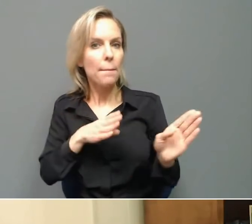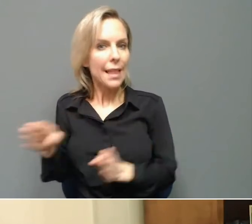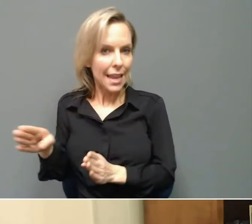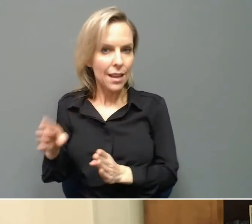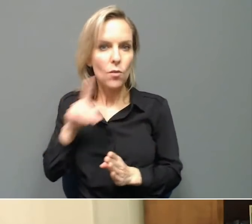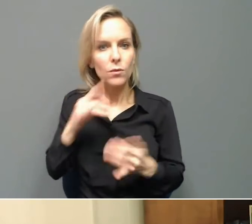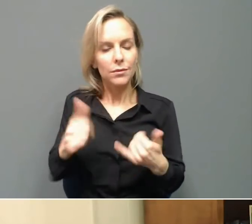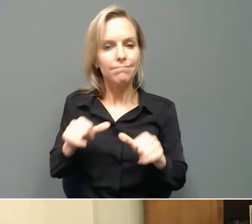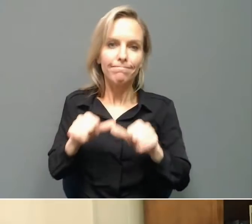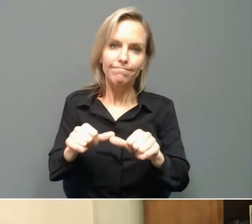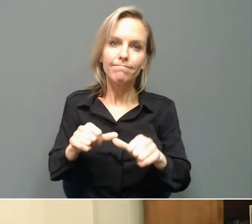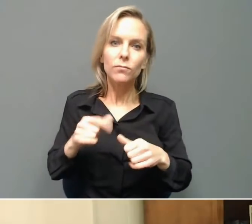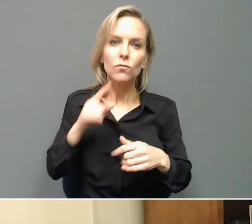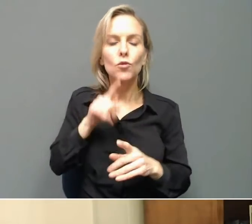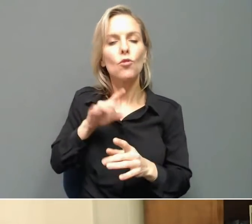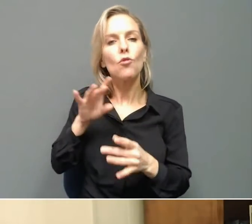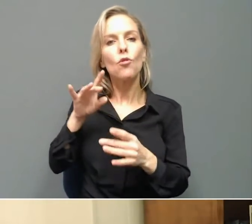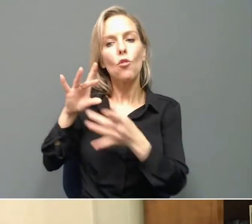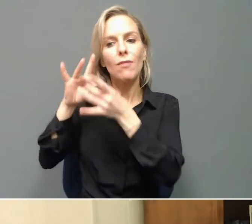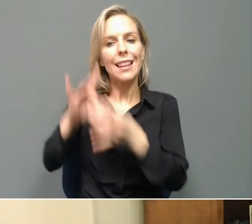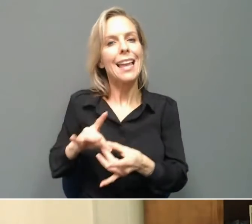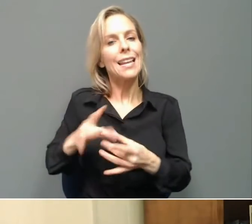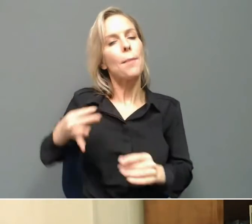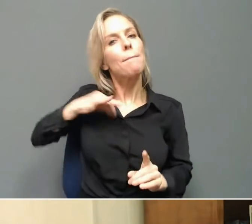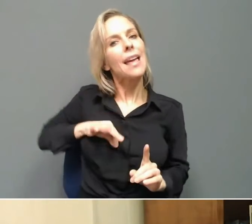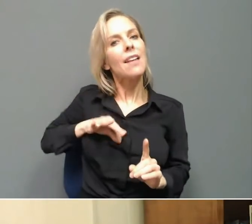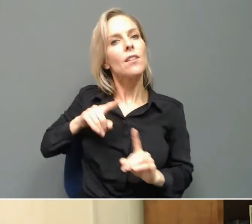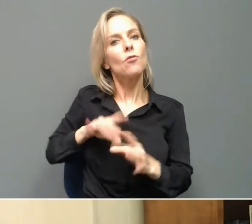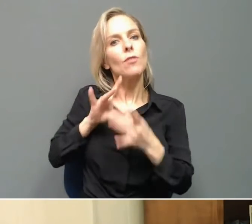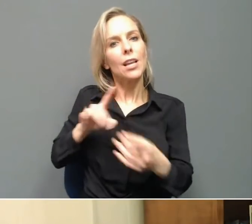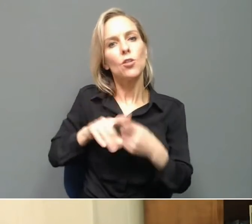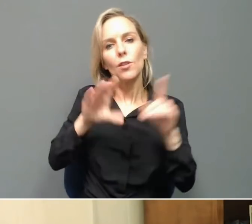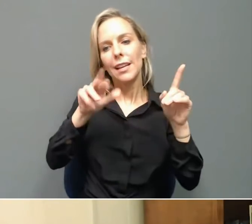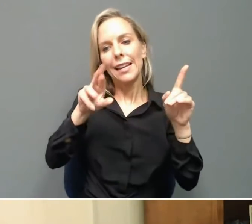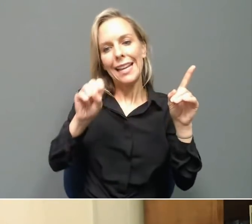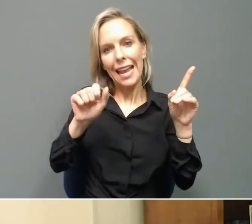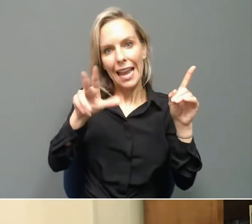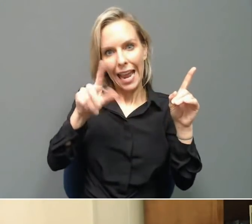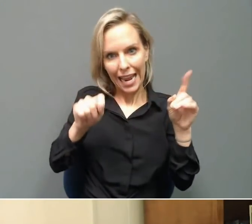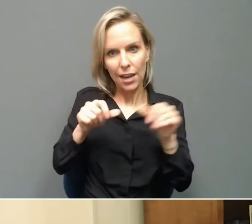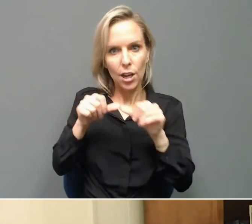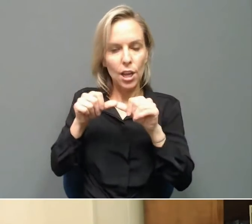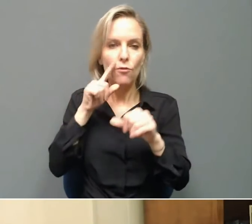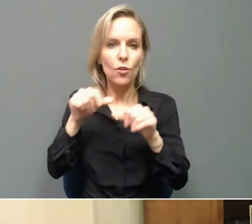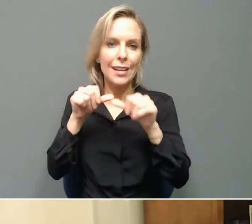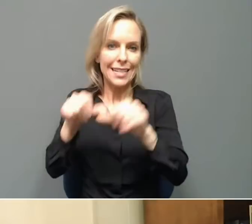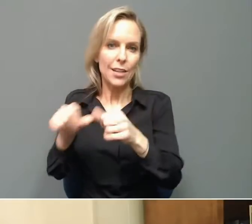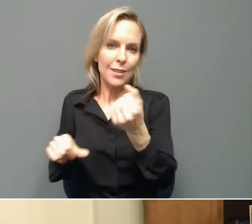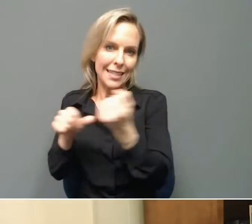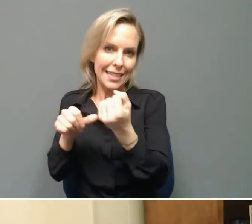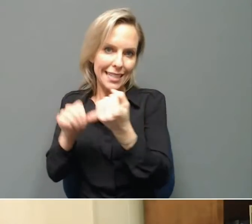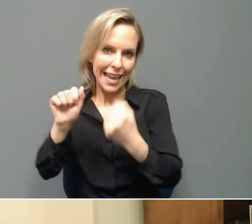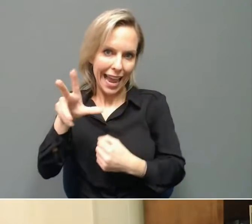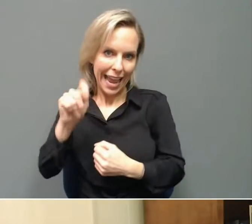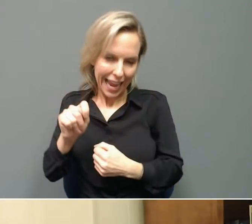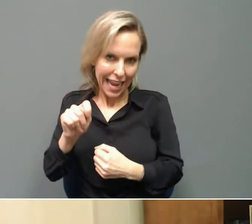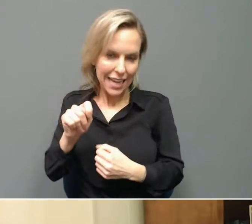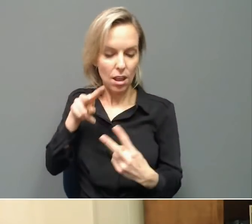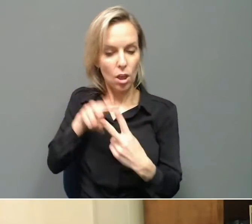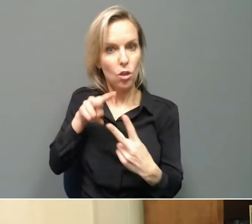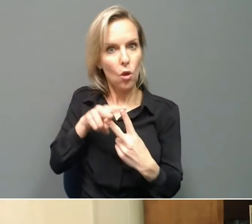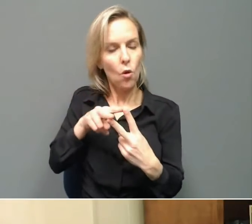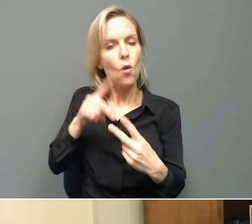pandemic-related benefits that were in both the CARES Act and then the Continuing Assistance Act. Those are the pandemic